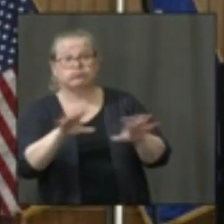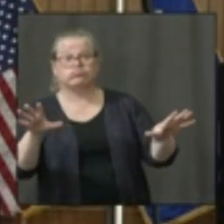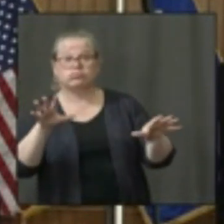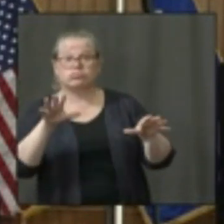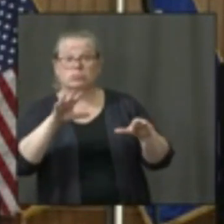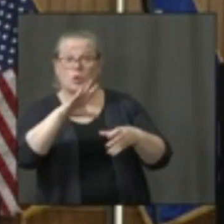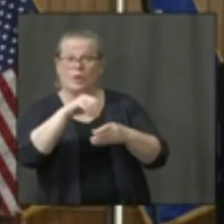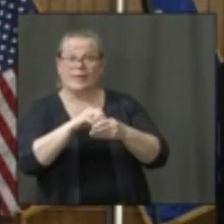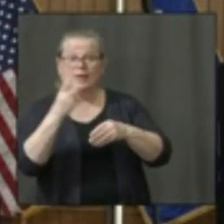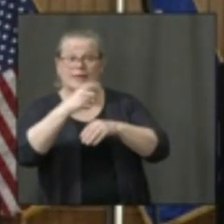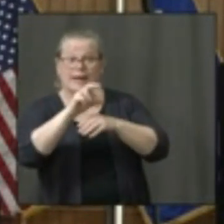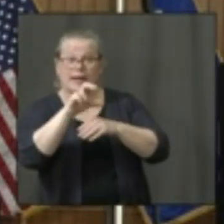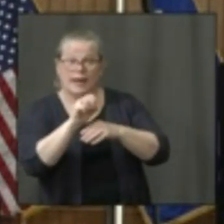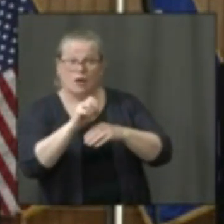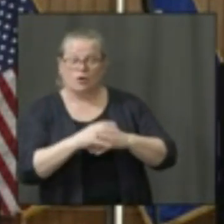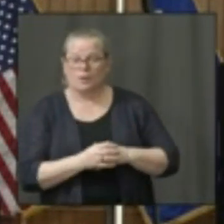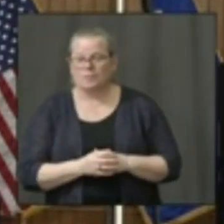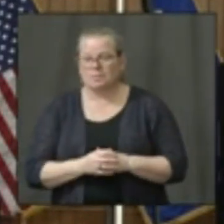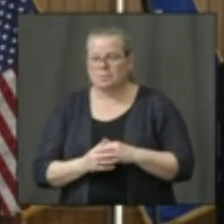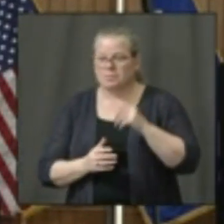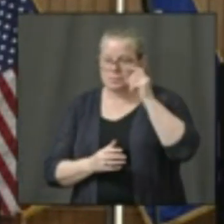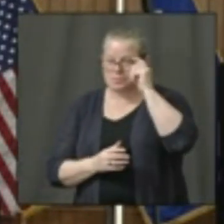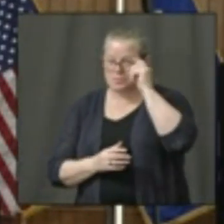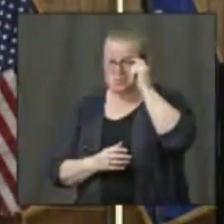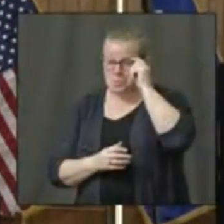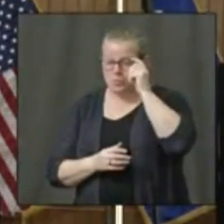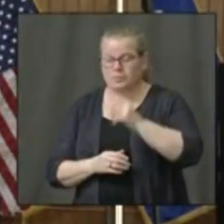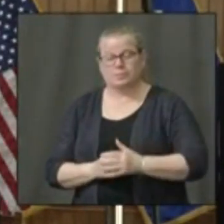I think we need you to unmute, Commissioner Bye. Unmute.